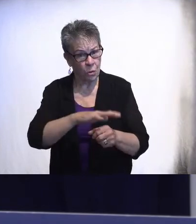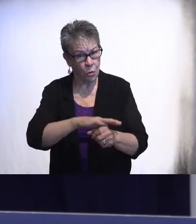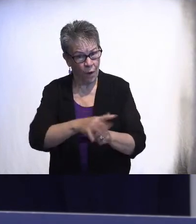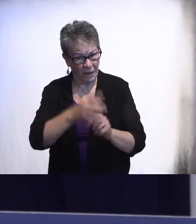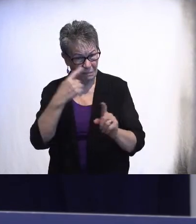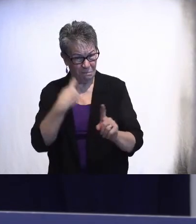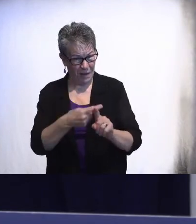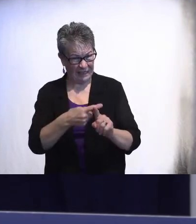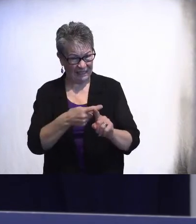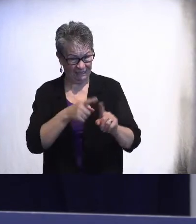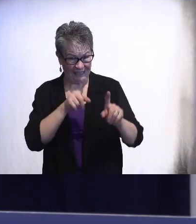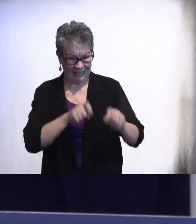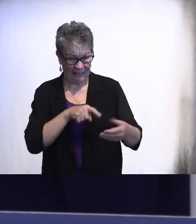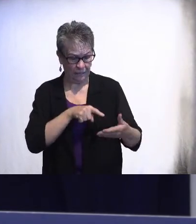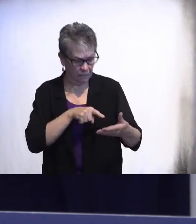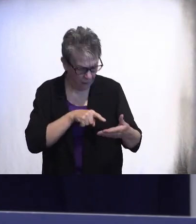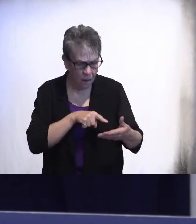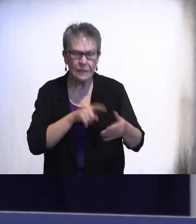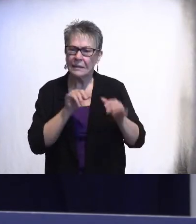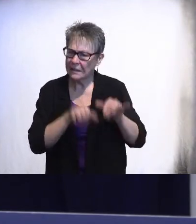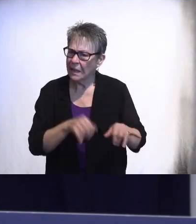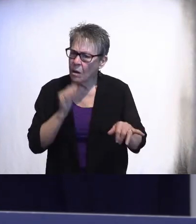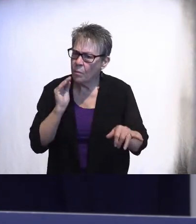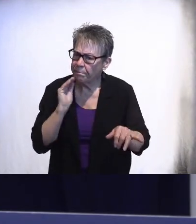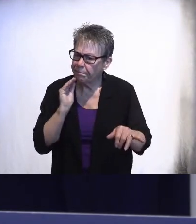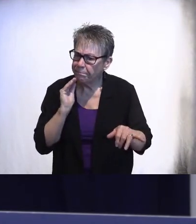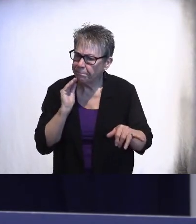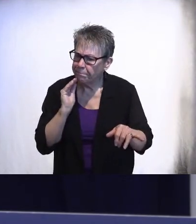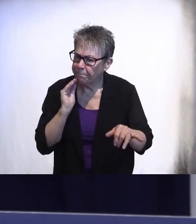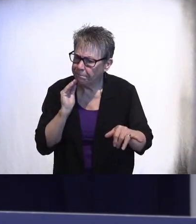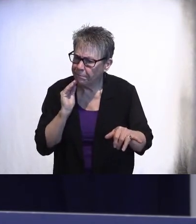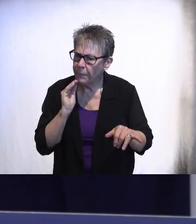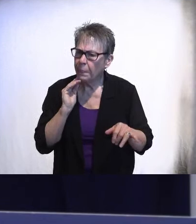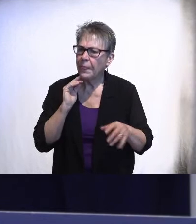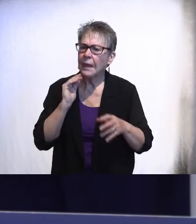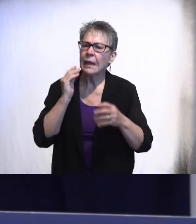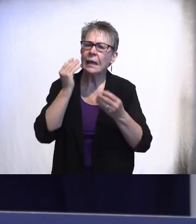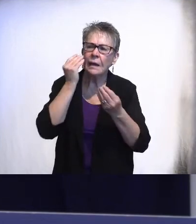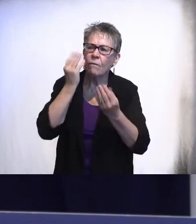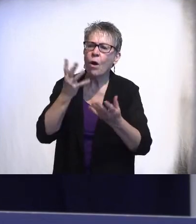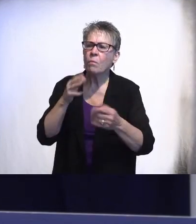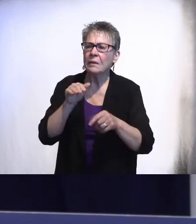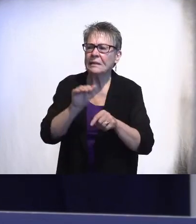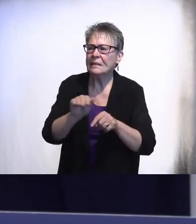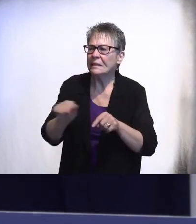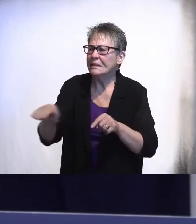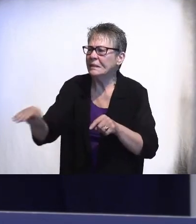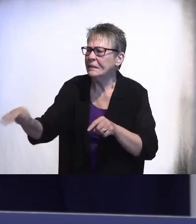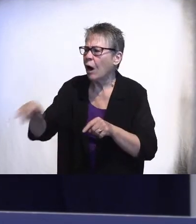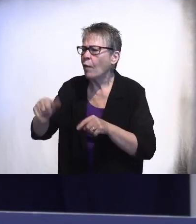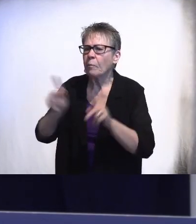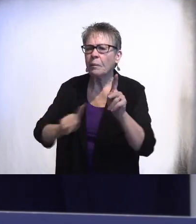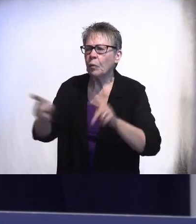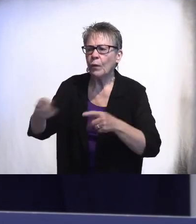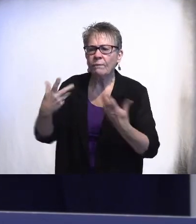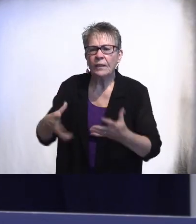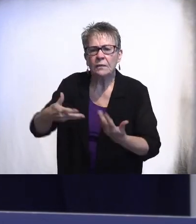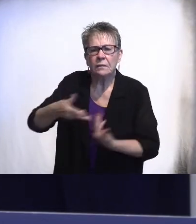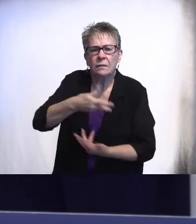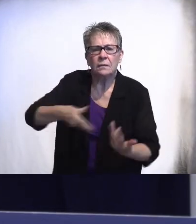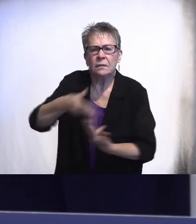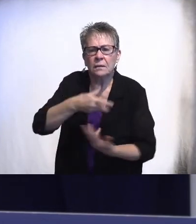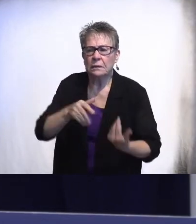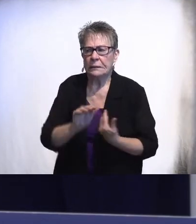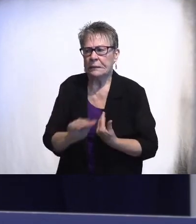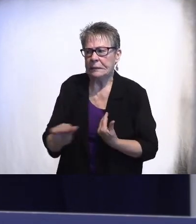count of COVID cases, which makes it important that individuals who test positive on a self-test notify